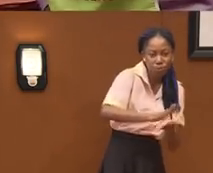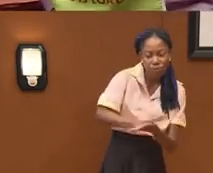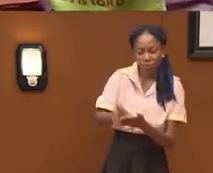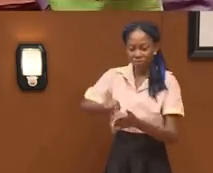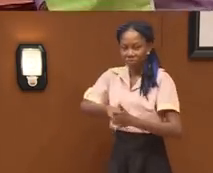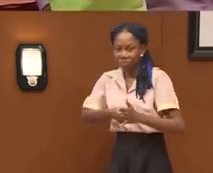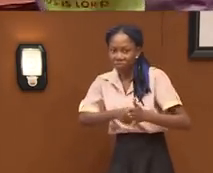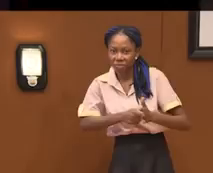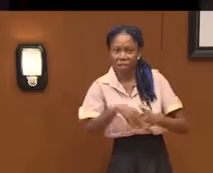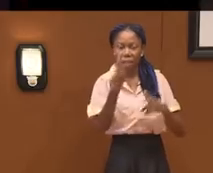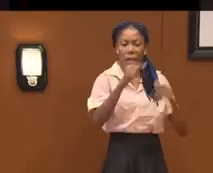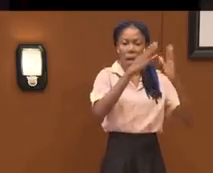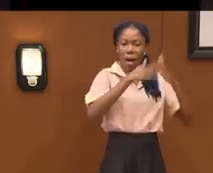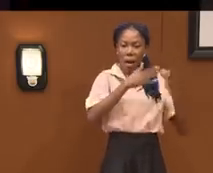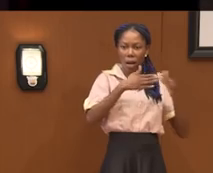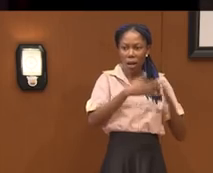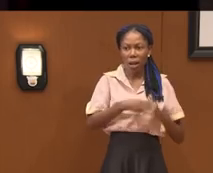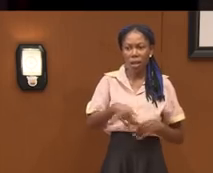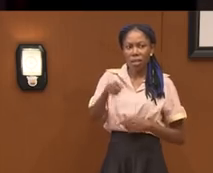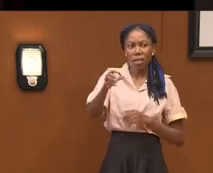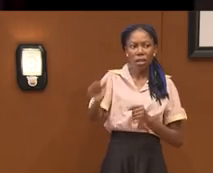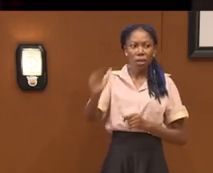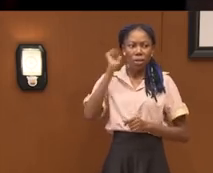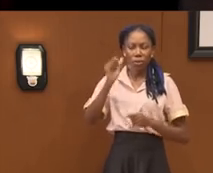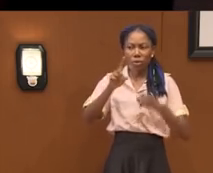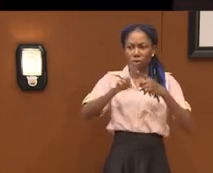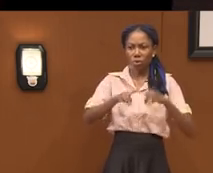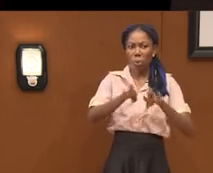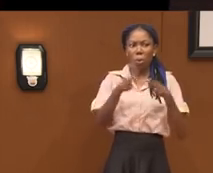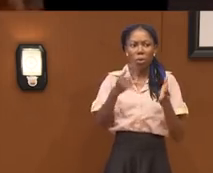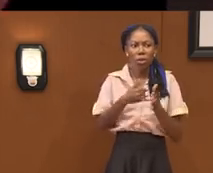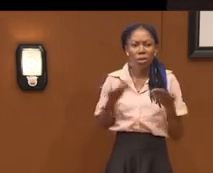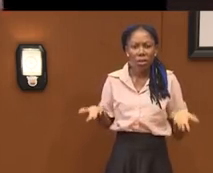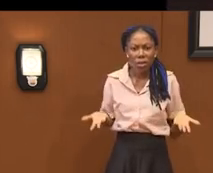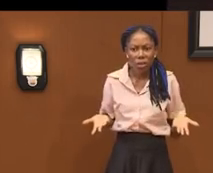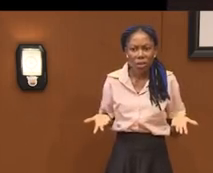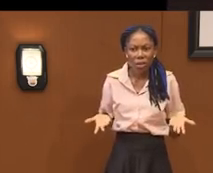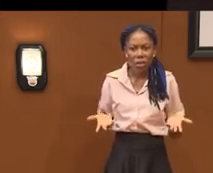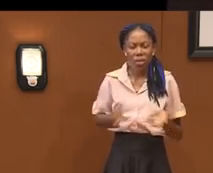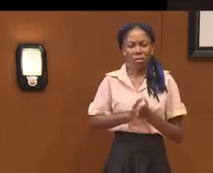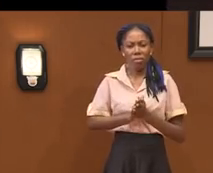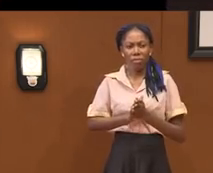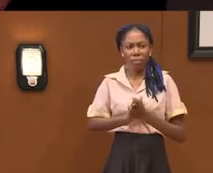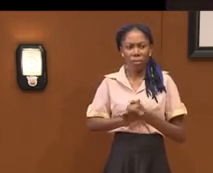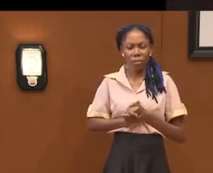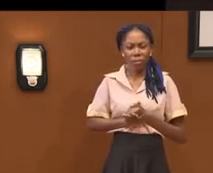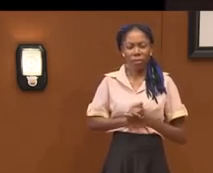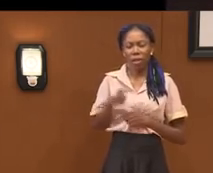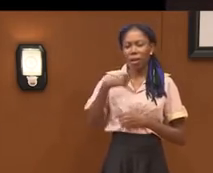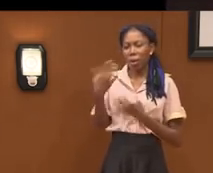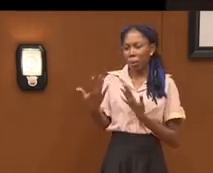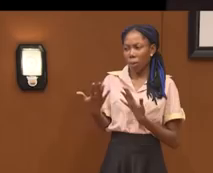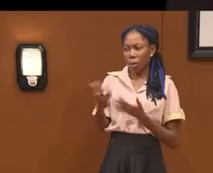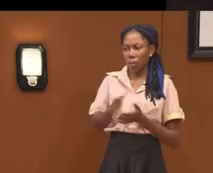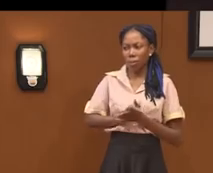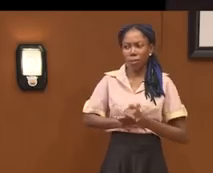came the first day to see the nature of this house. Before you made payment? Yes. And when I came in, I understand spending. Wait. Let